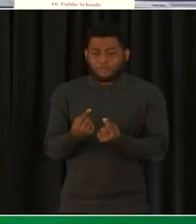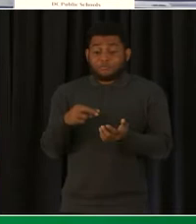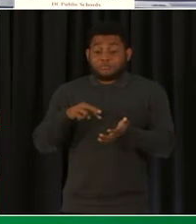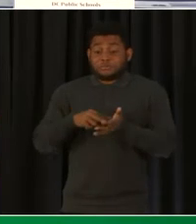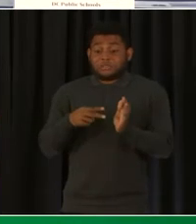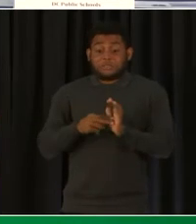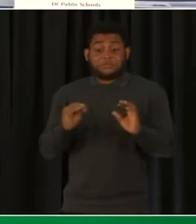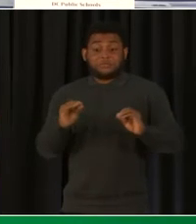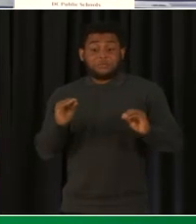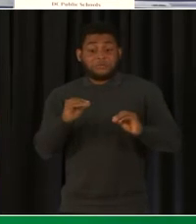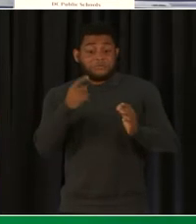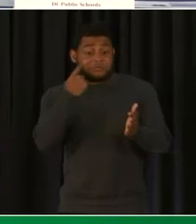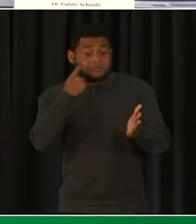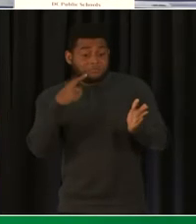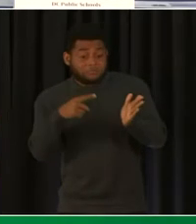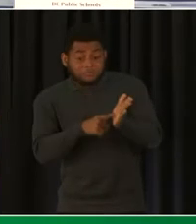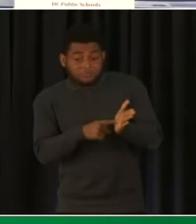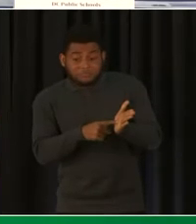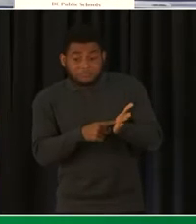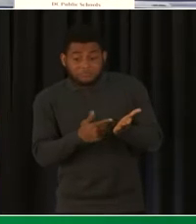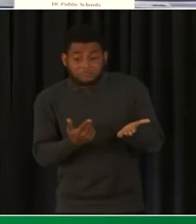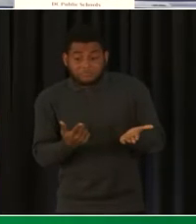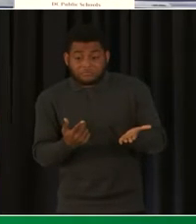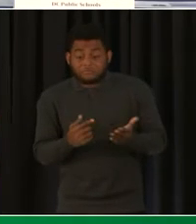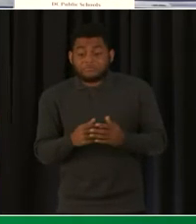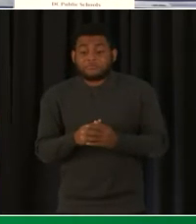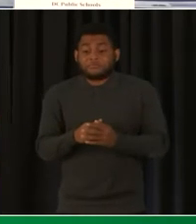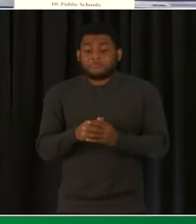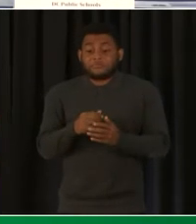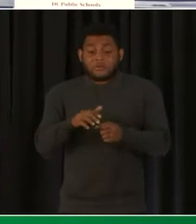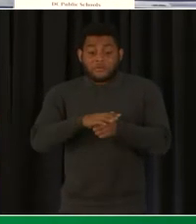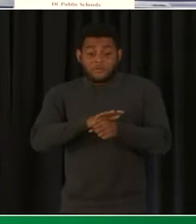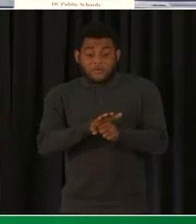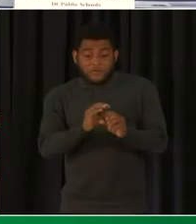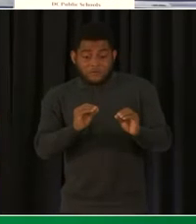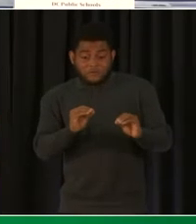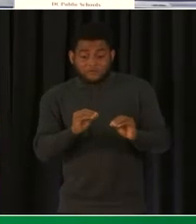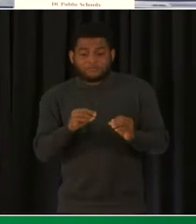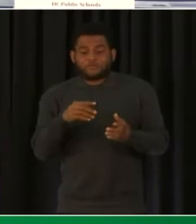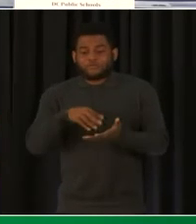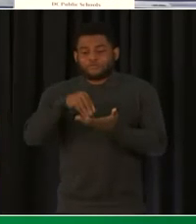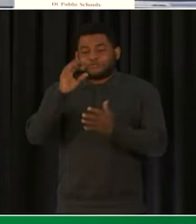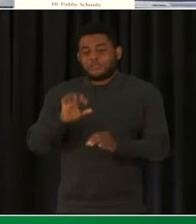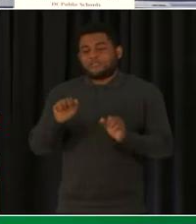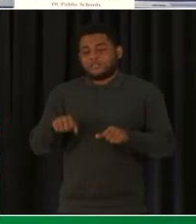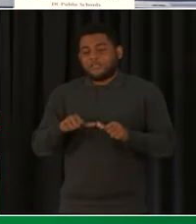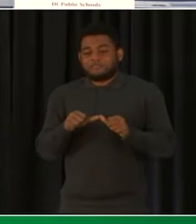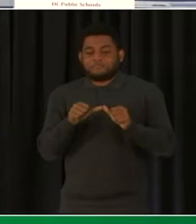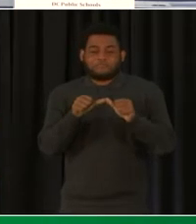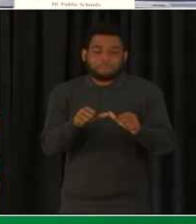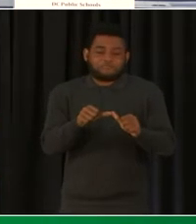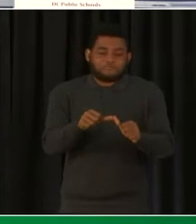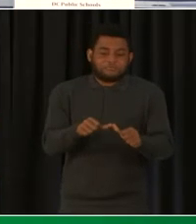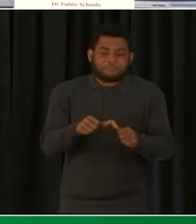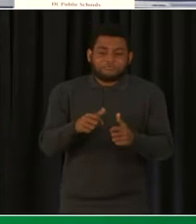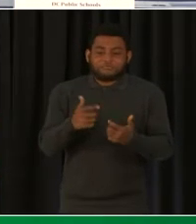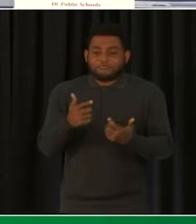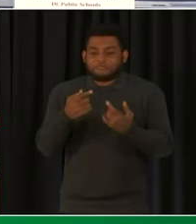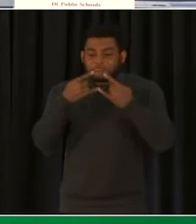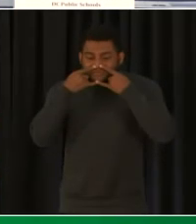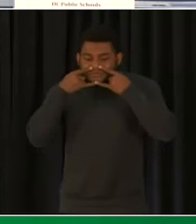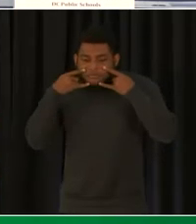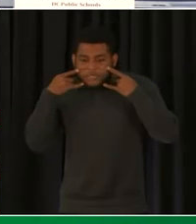virus was not detected in the student's specimen at this time. The student should continue maintaining